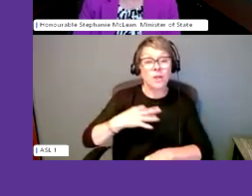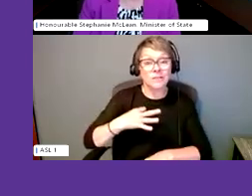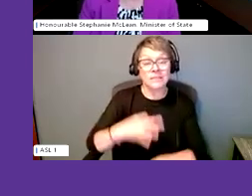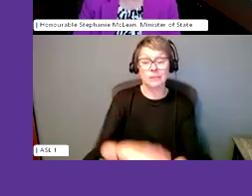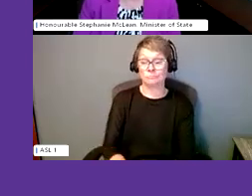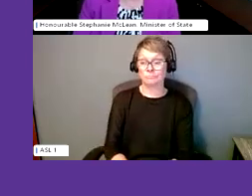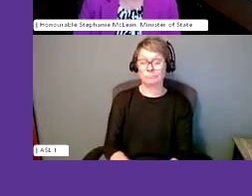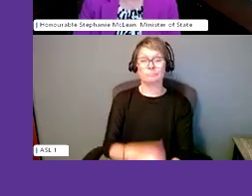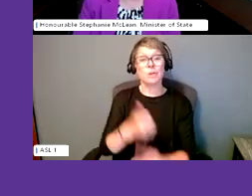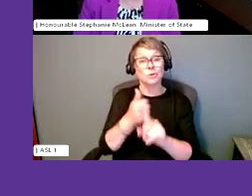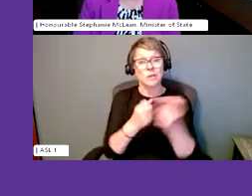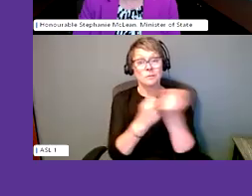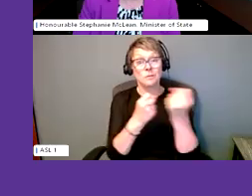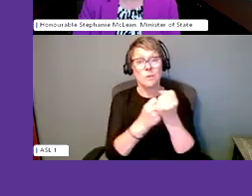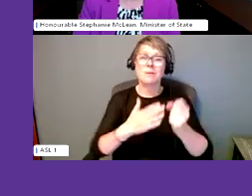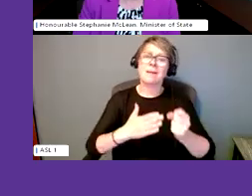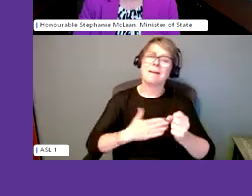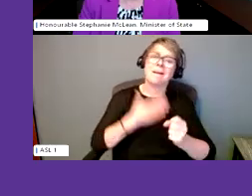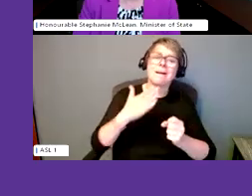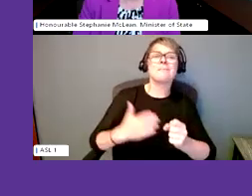of healthy, joyful aging.